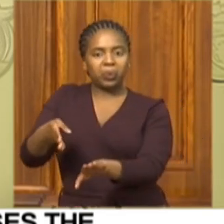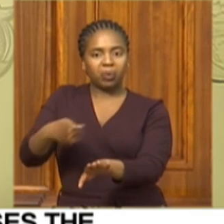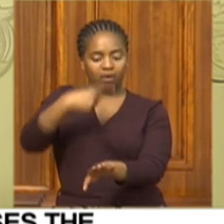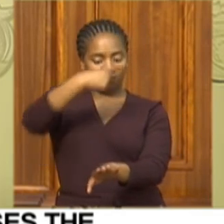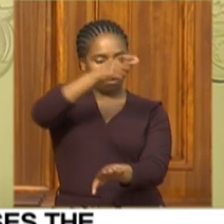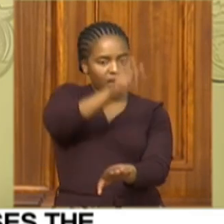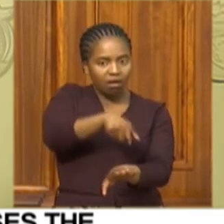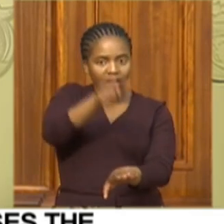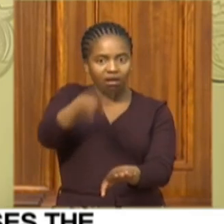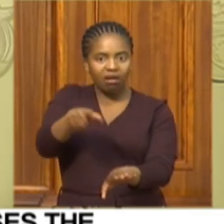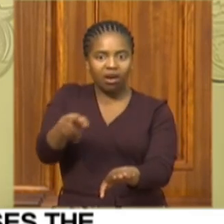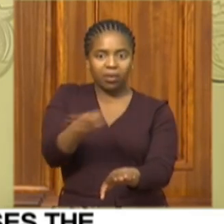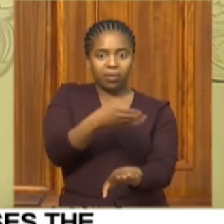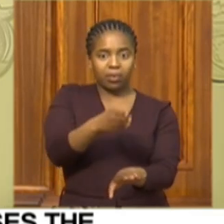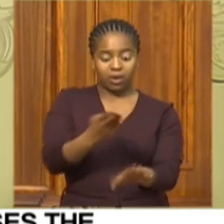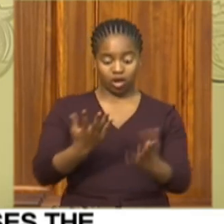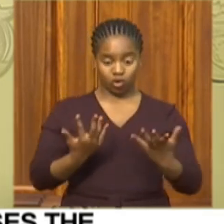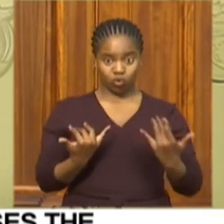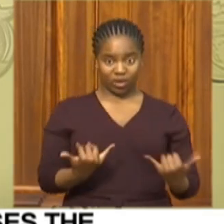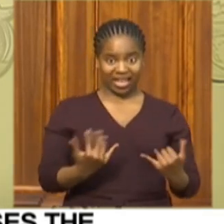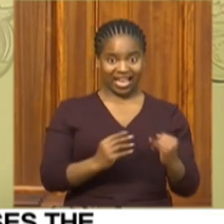As of today,